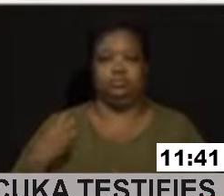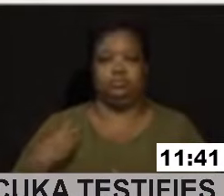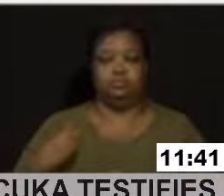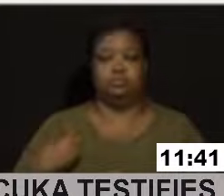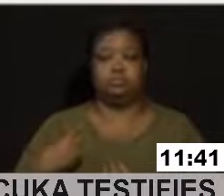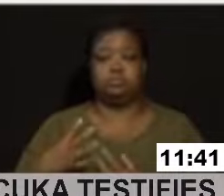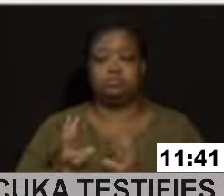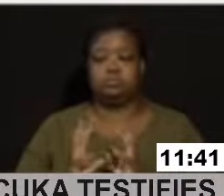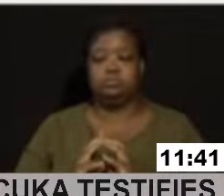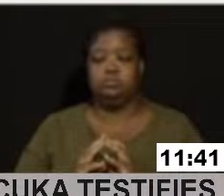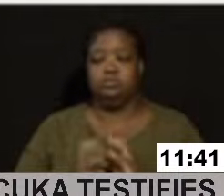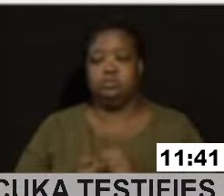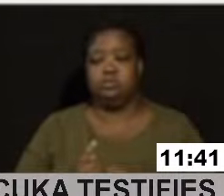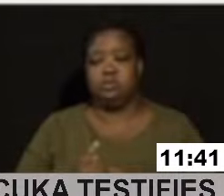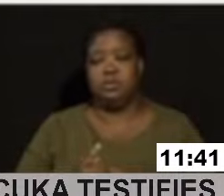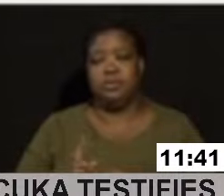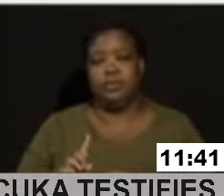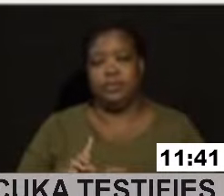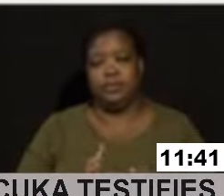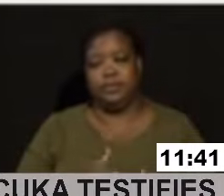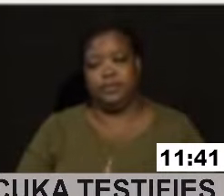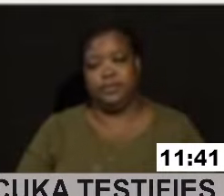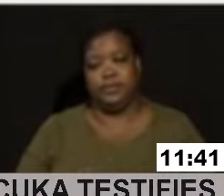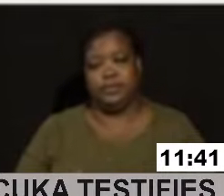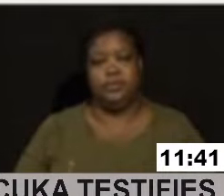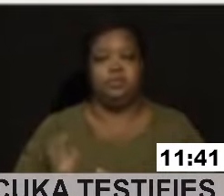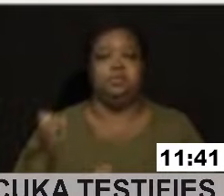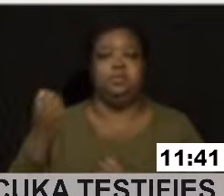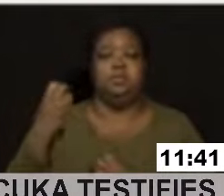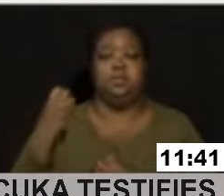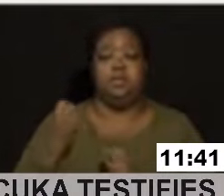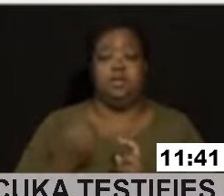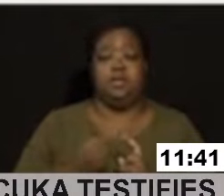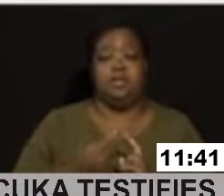meeting. And their view,